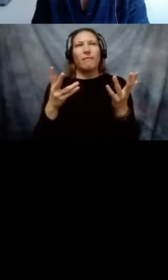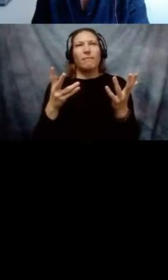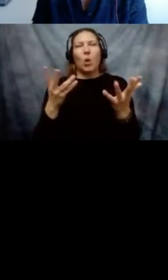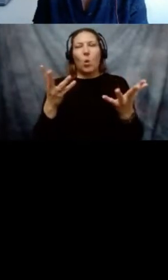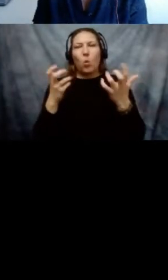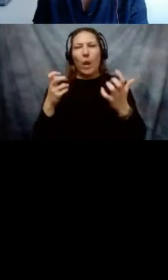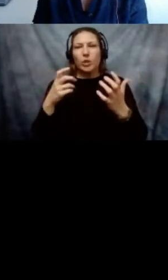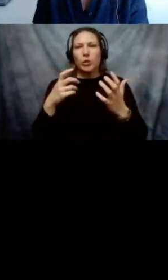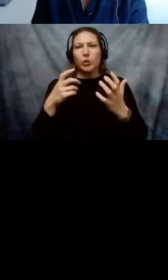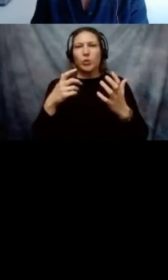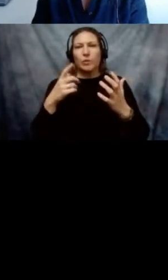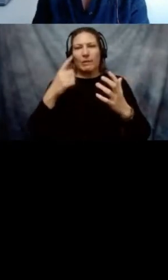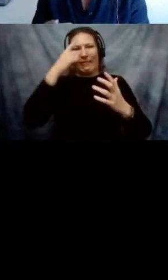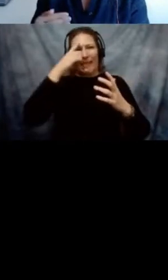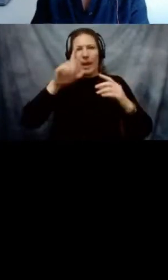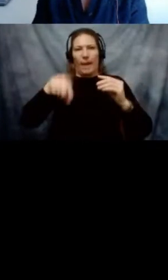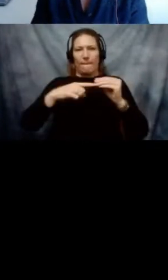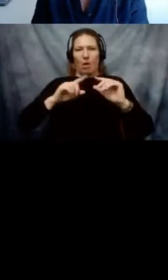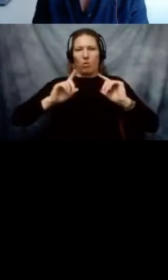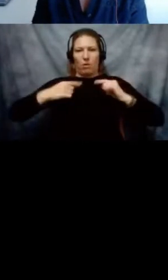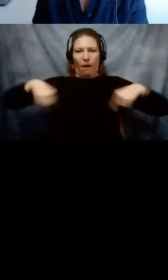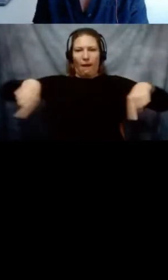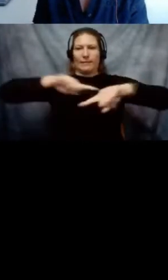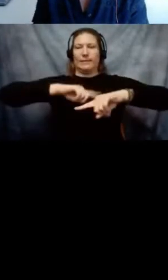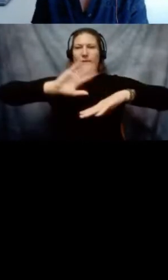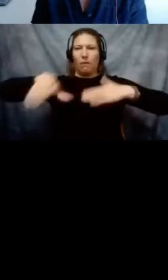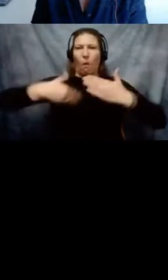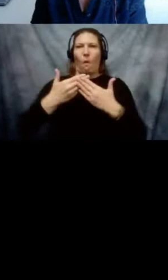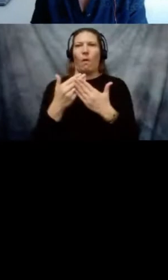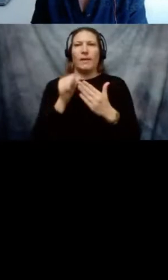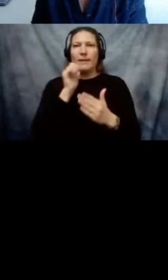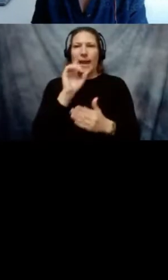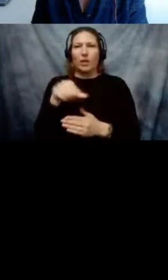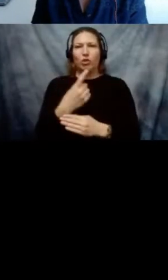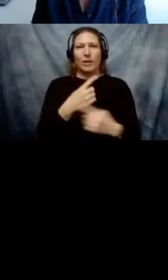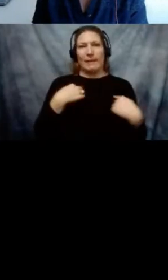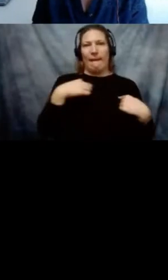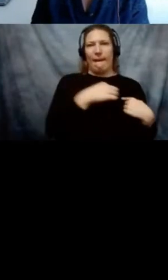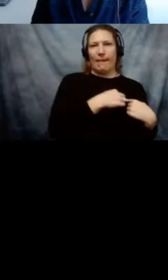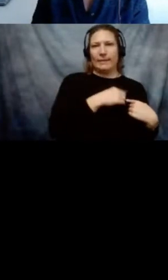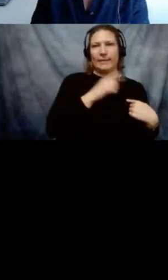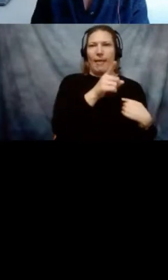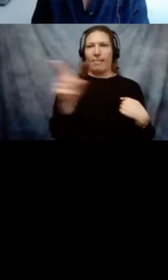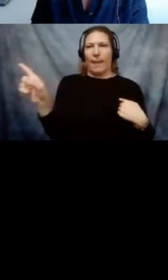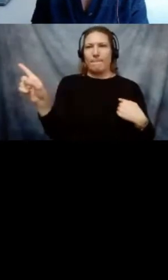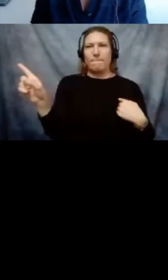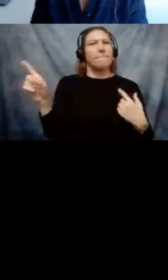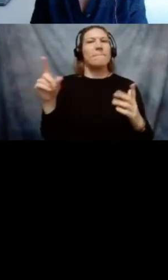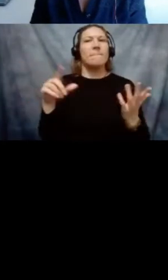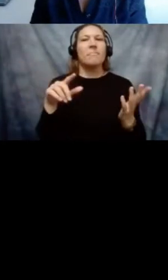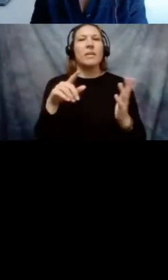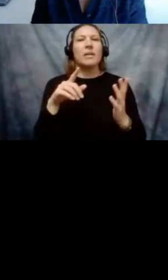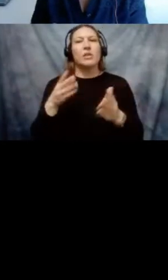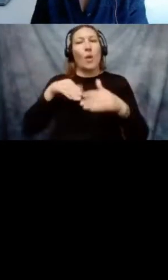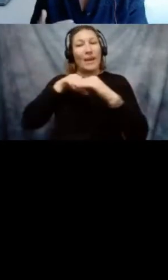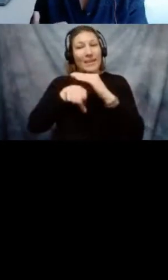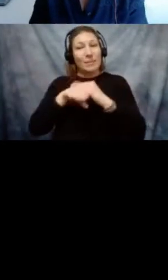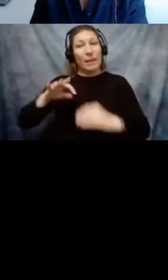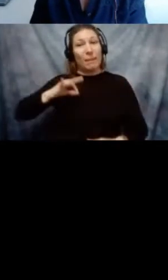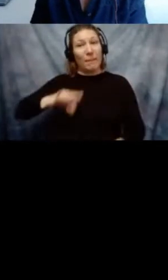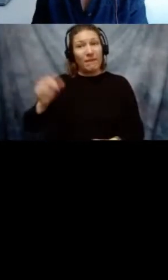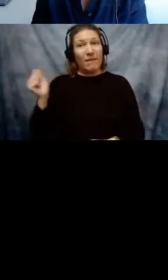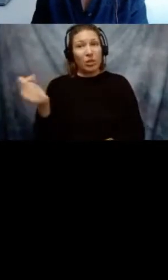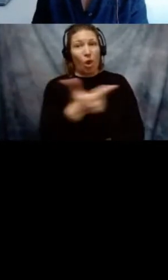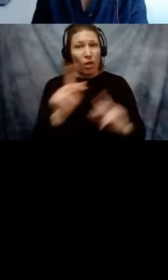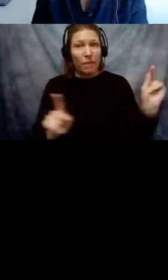really. So the idea, in other words, is that accessibility benefits everyone. So to look at this in closer detail, I'm going to start by having a look at